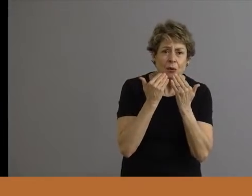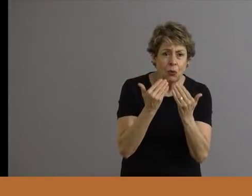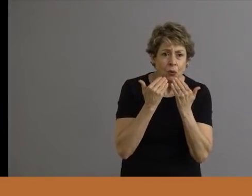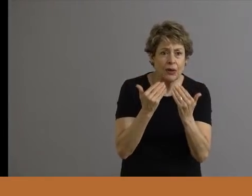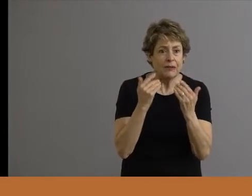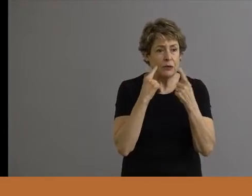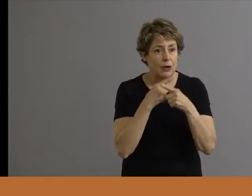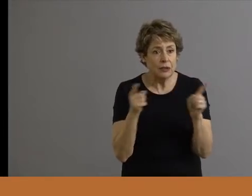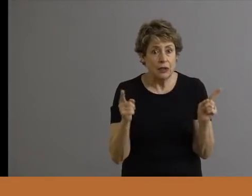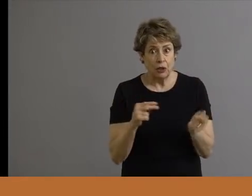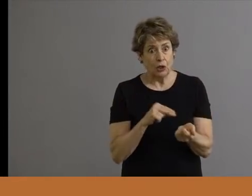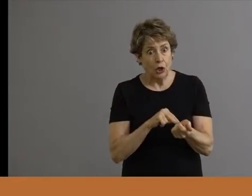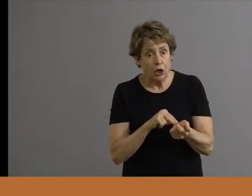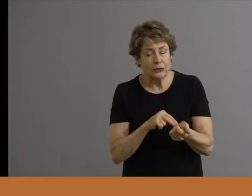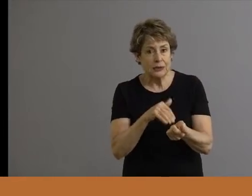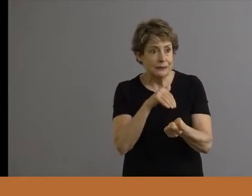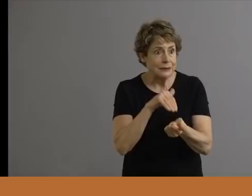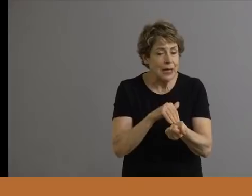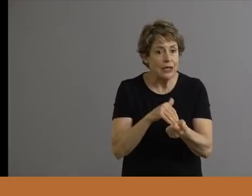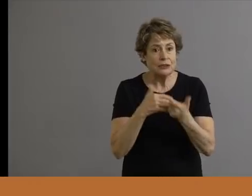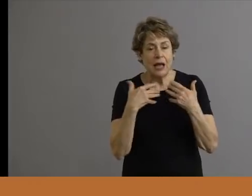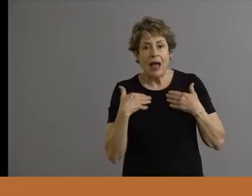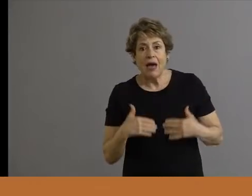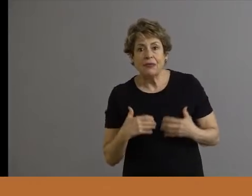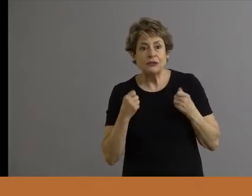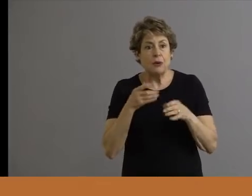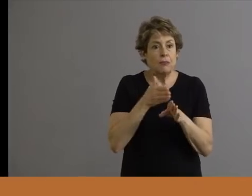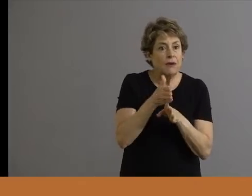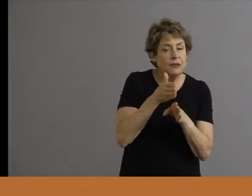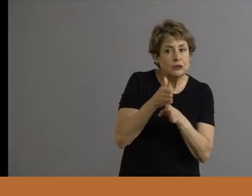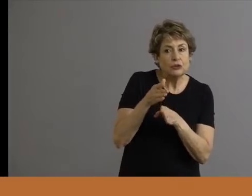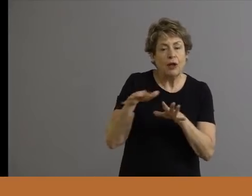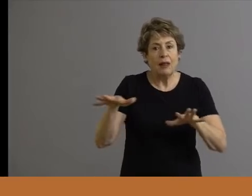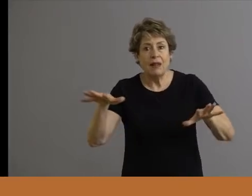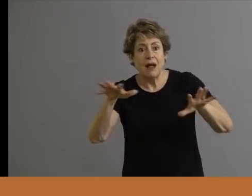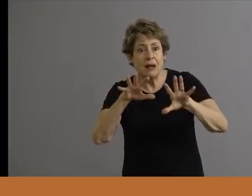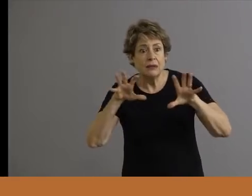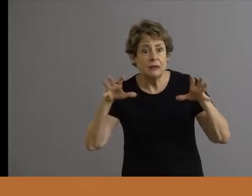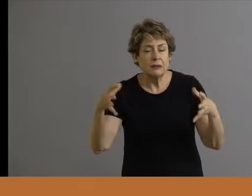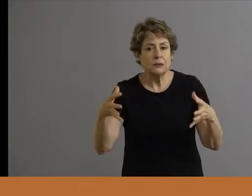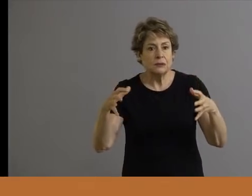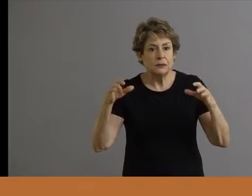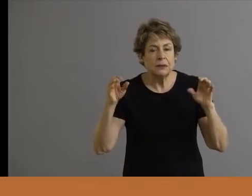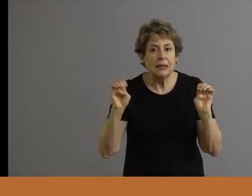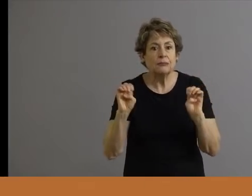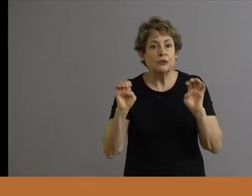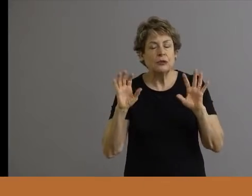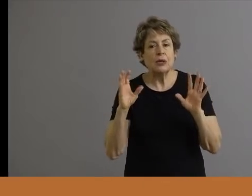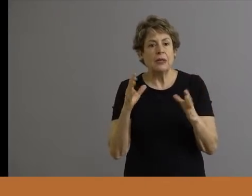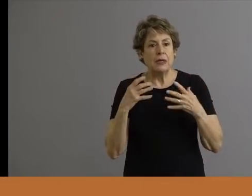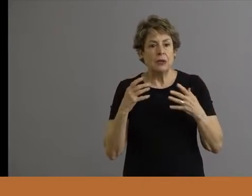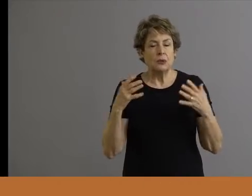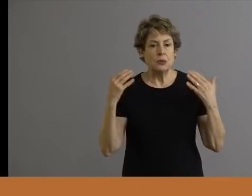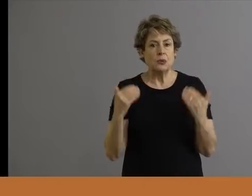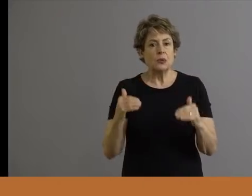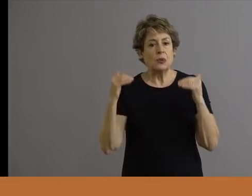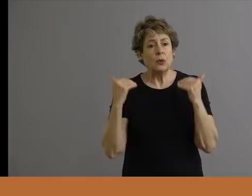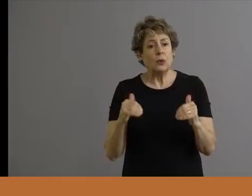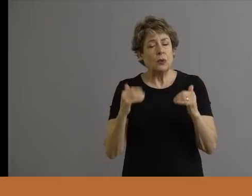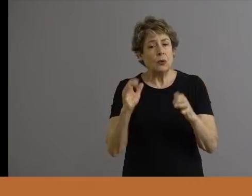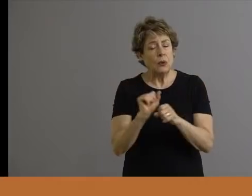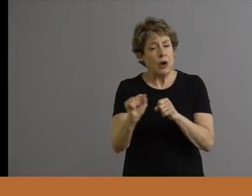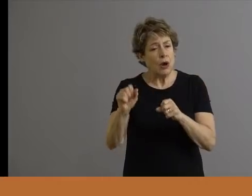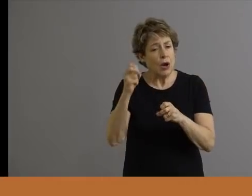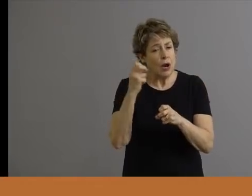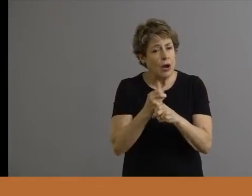nurses, doctors, emergency medical responders, and healthcare workers, everyone that works in healthcare or in a